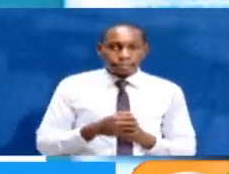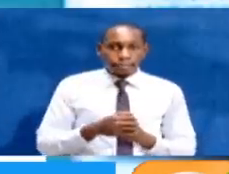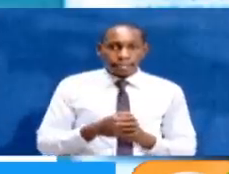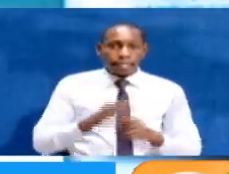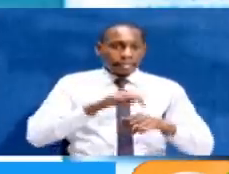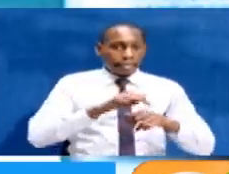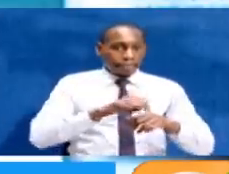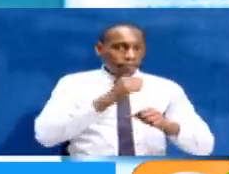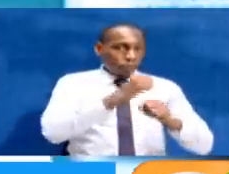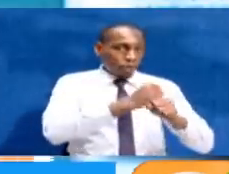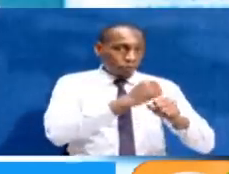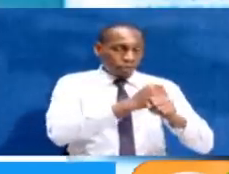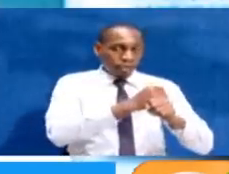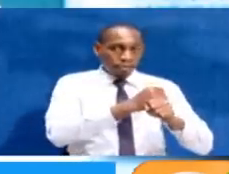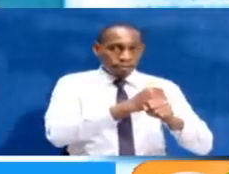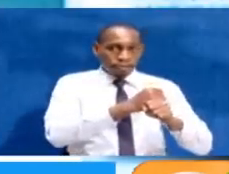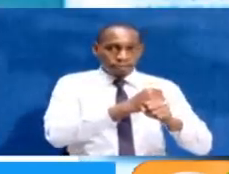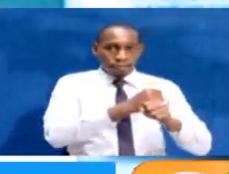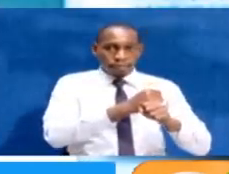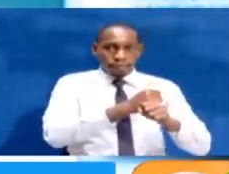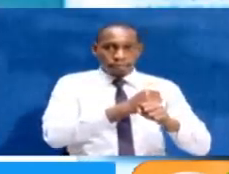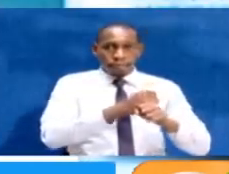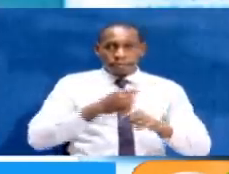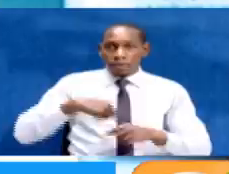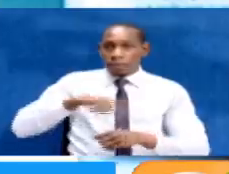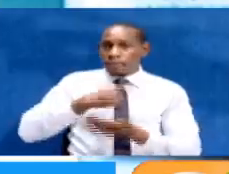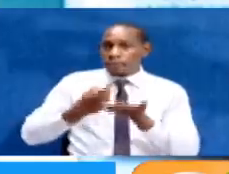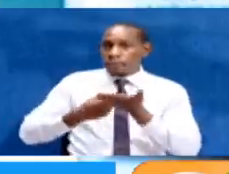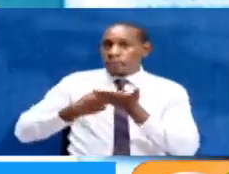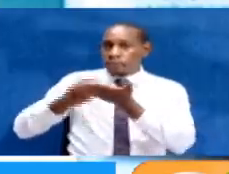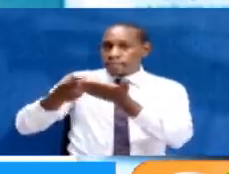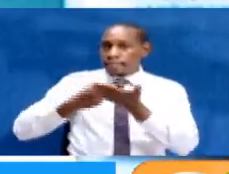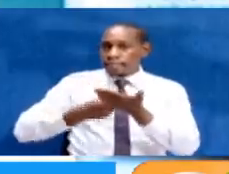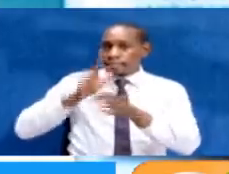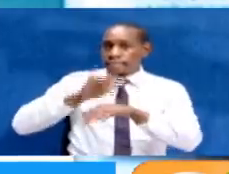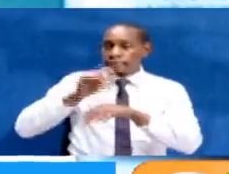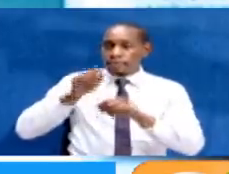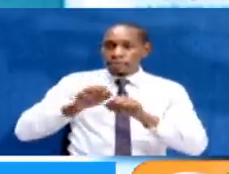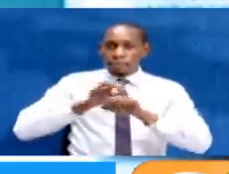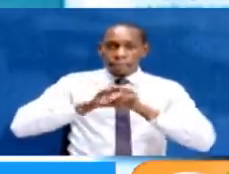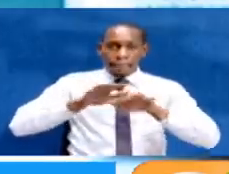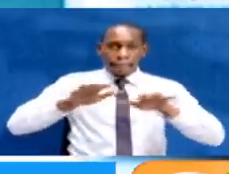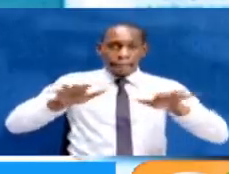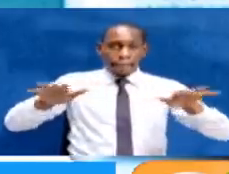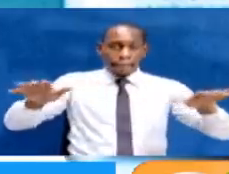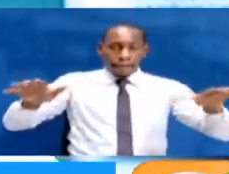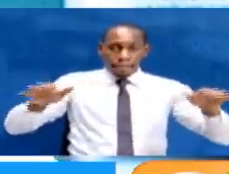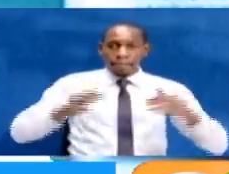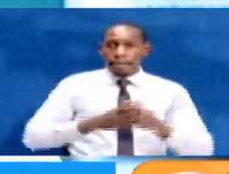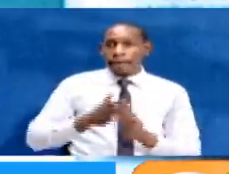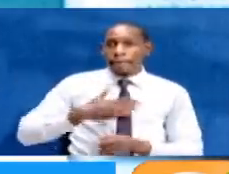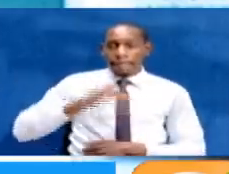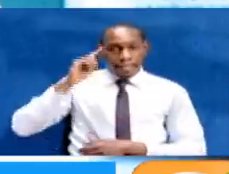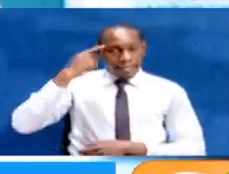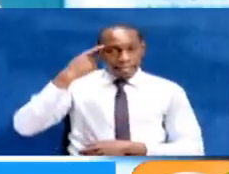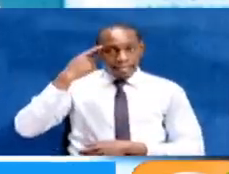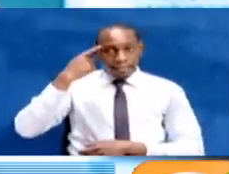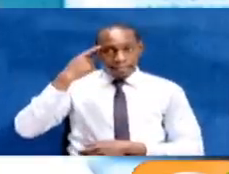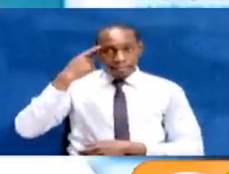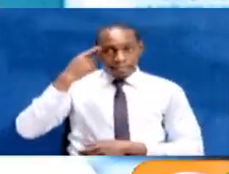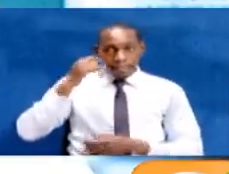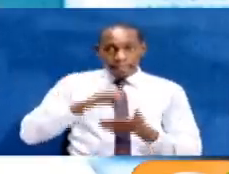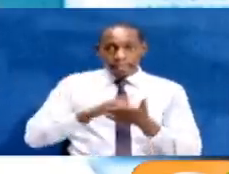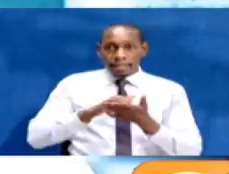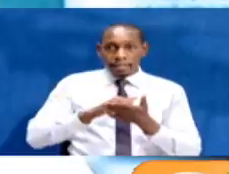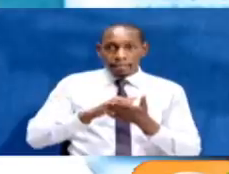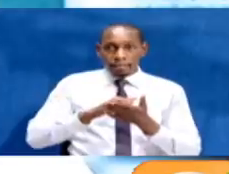even as they do this, Joe, we are talking of infections that are really, really increasing. Mm-hmm. And I think there have been speculation that there